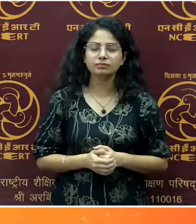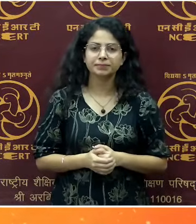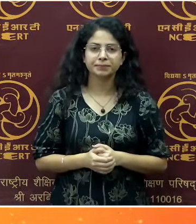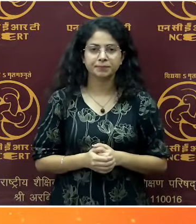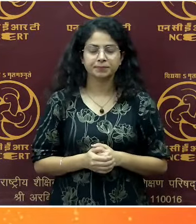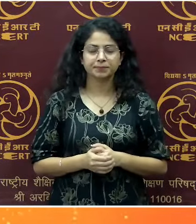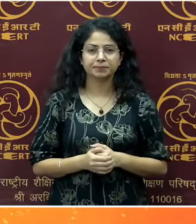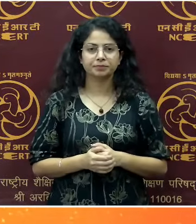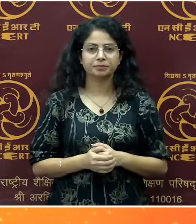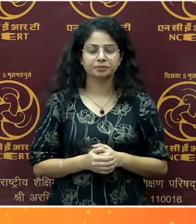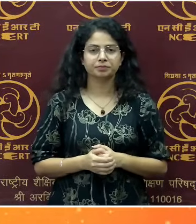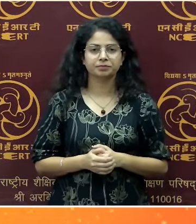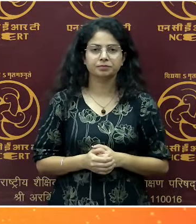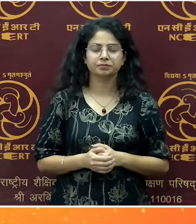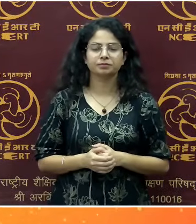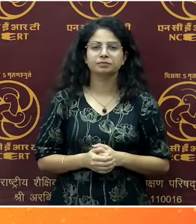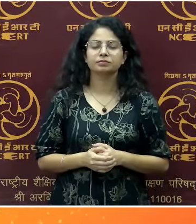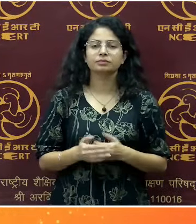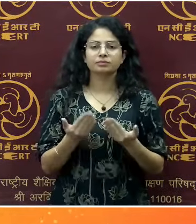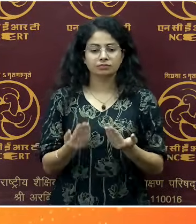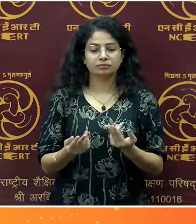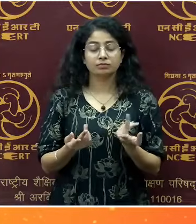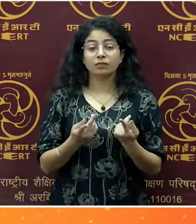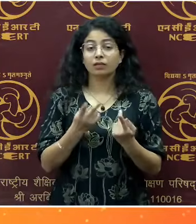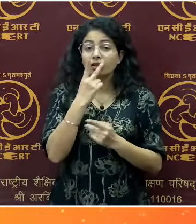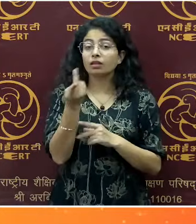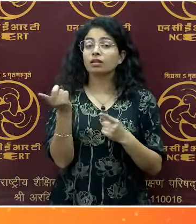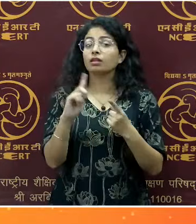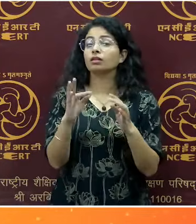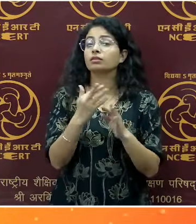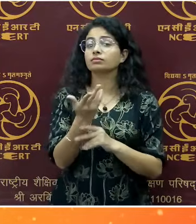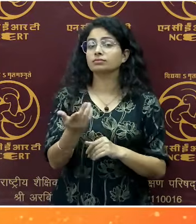the hillock. Now, let's see what happens.